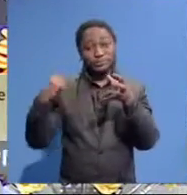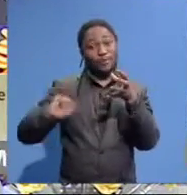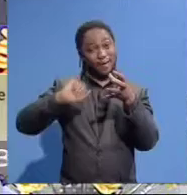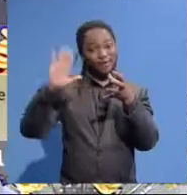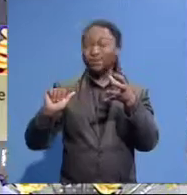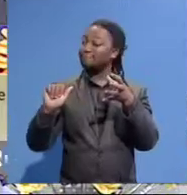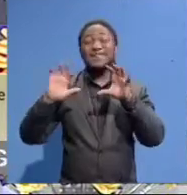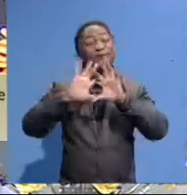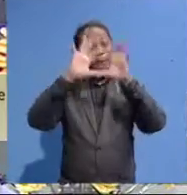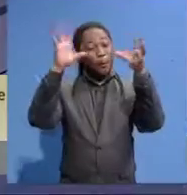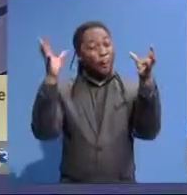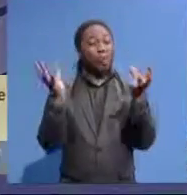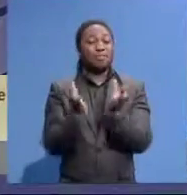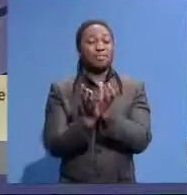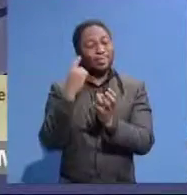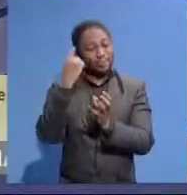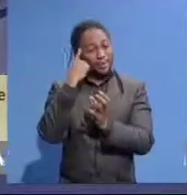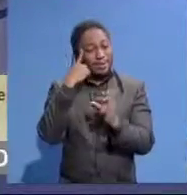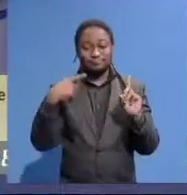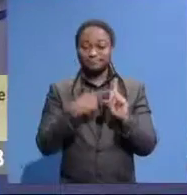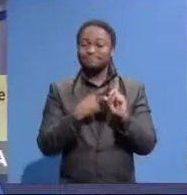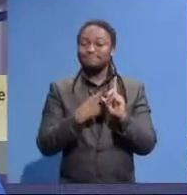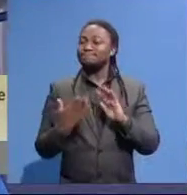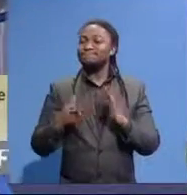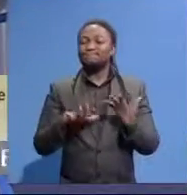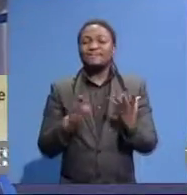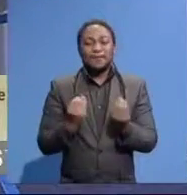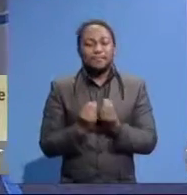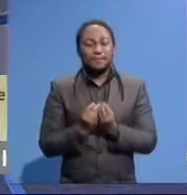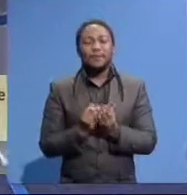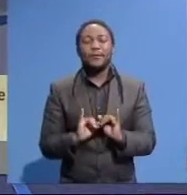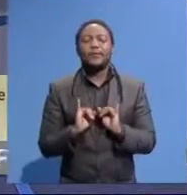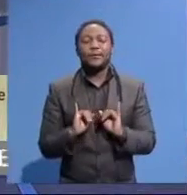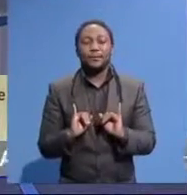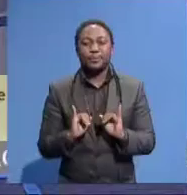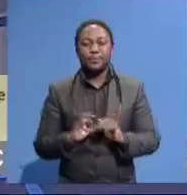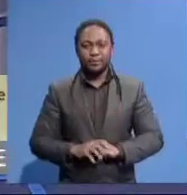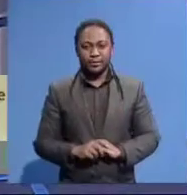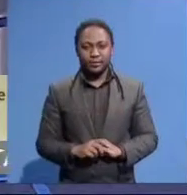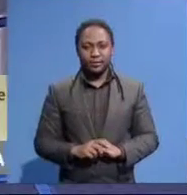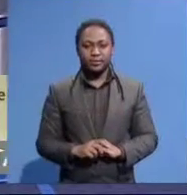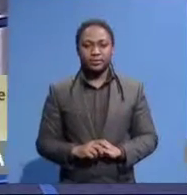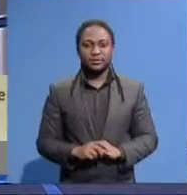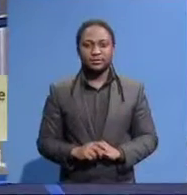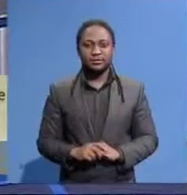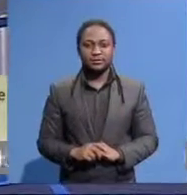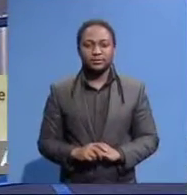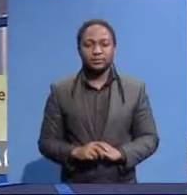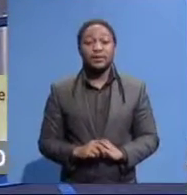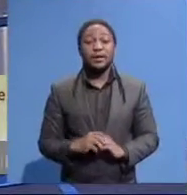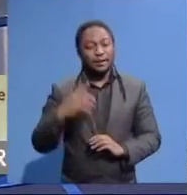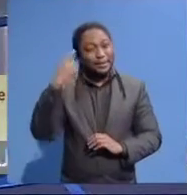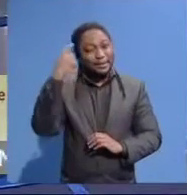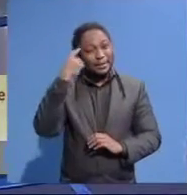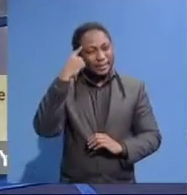think that this is a loss, a huge loss, one of the greatest people that's ever lived. And I think that sense of loss is really going to only realize